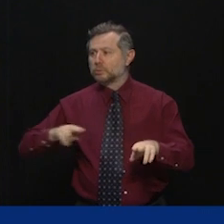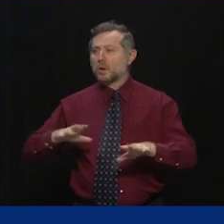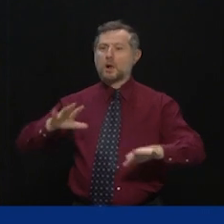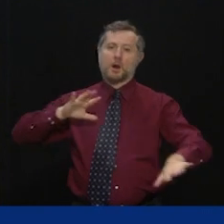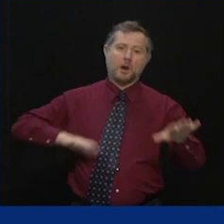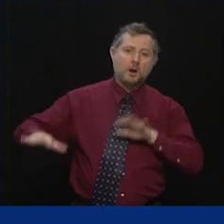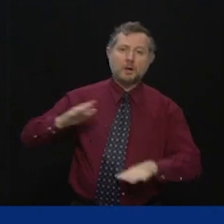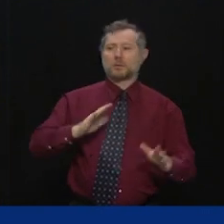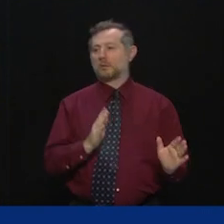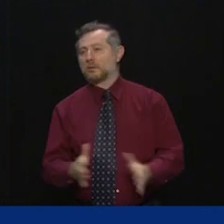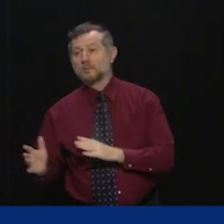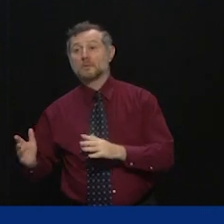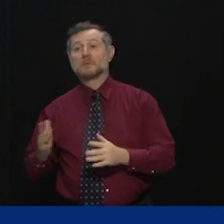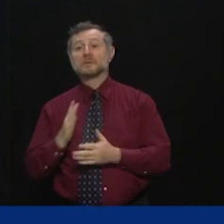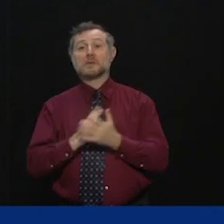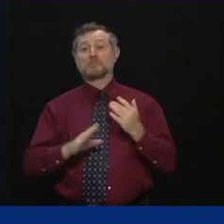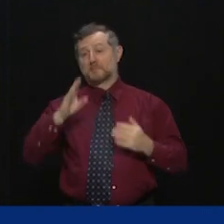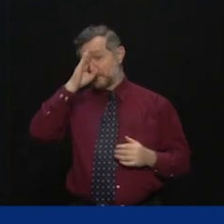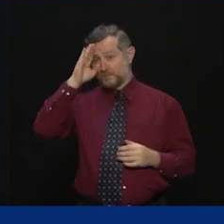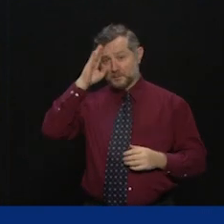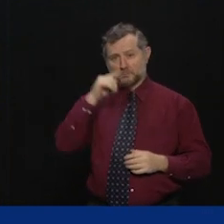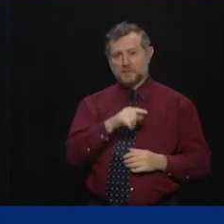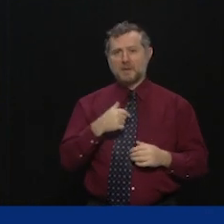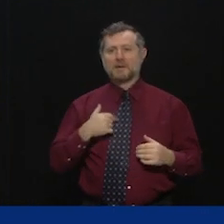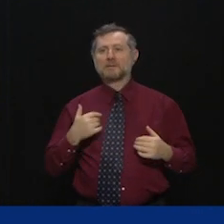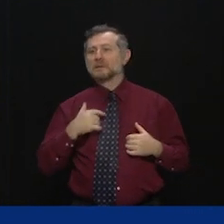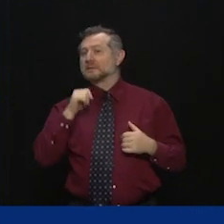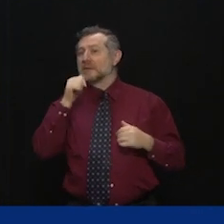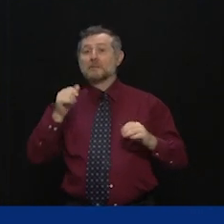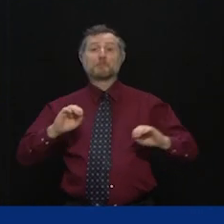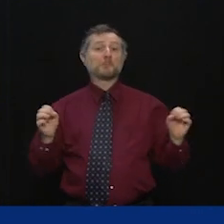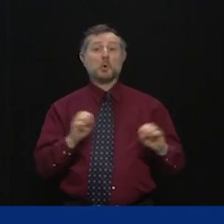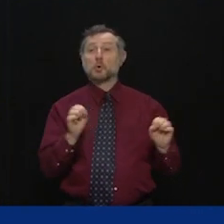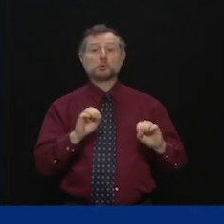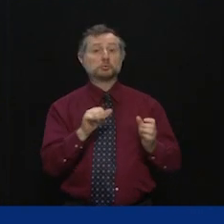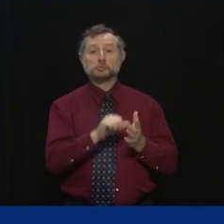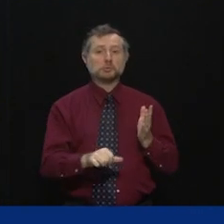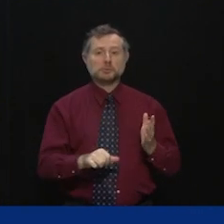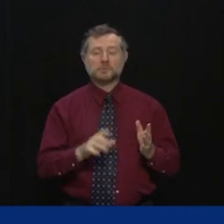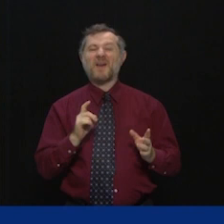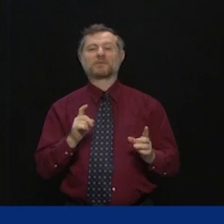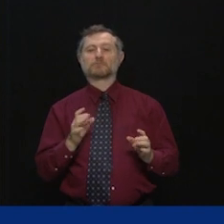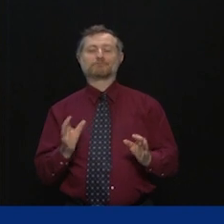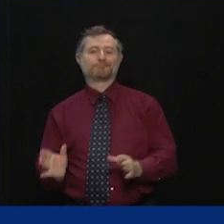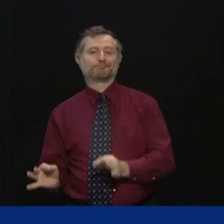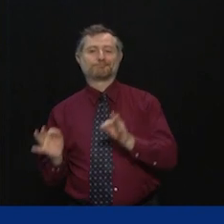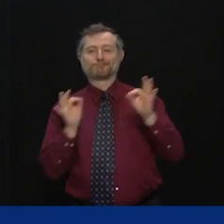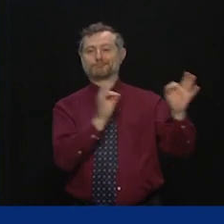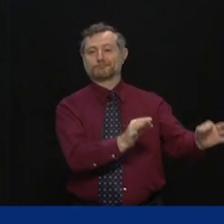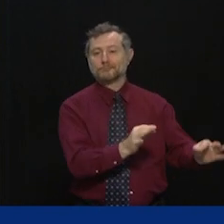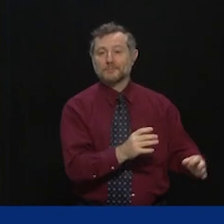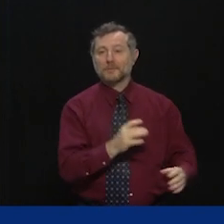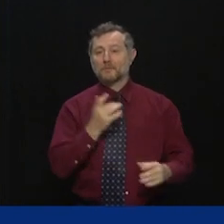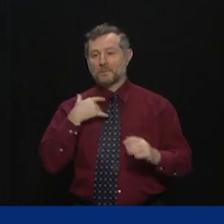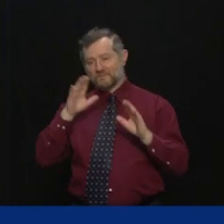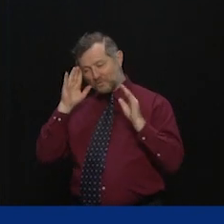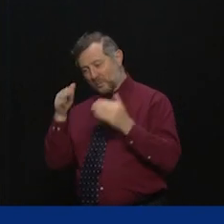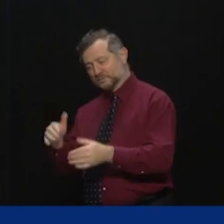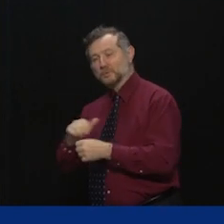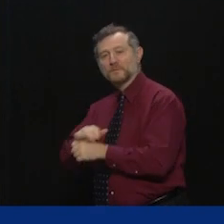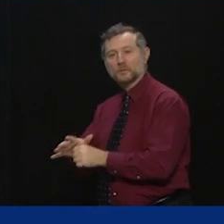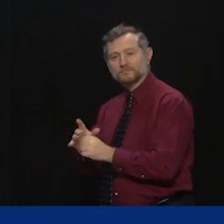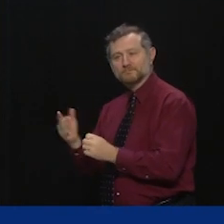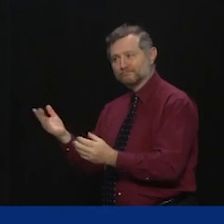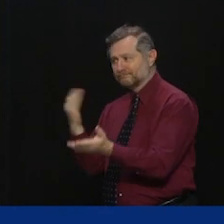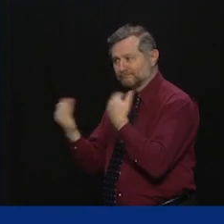postponed elective surgeries. They're doing what they can as well to make sure that the people who are in their care are continuing to receive good care. It is not